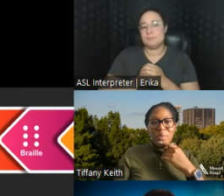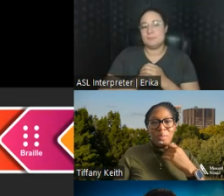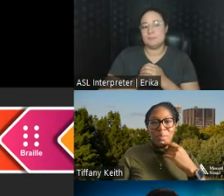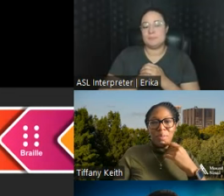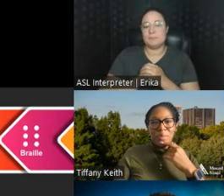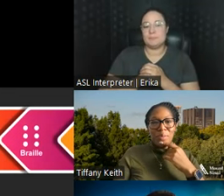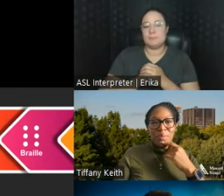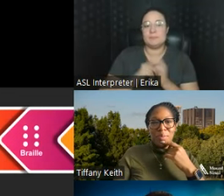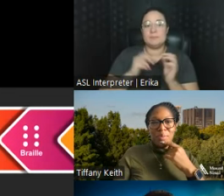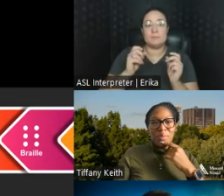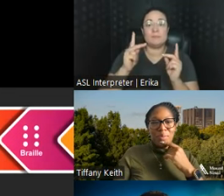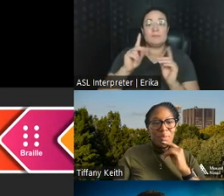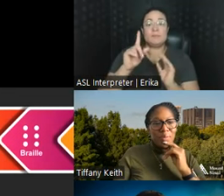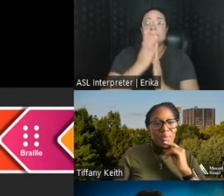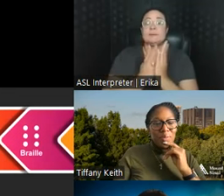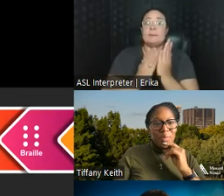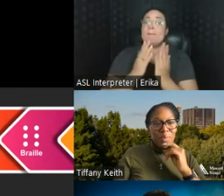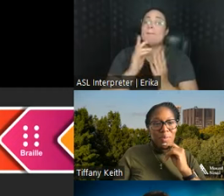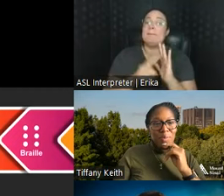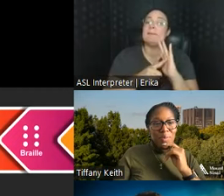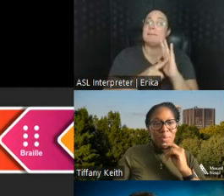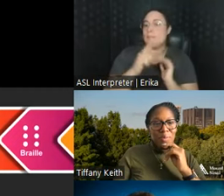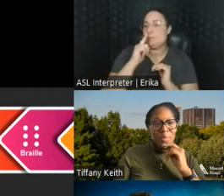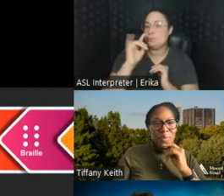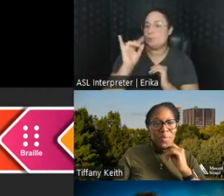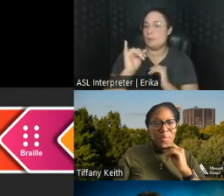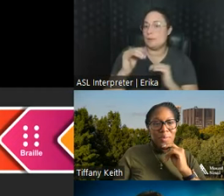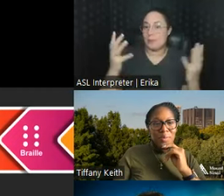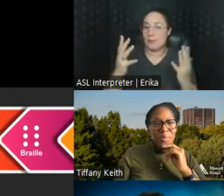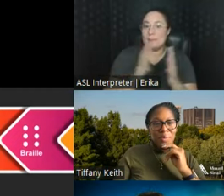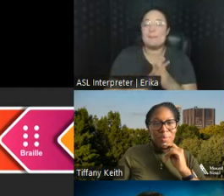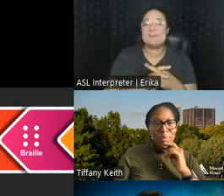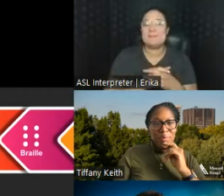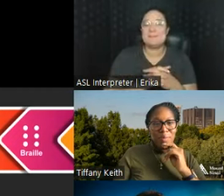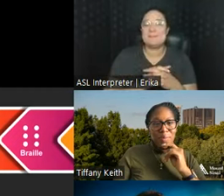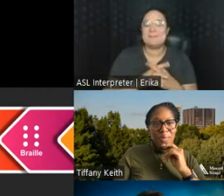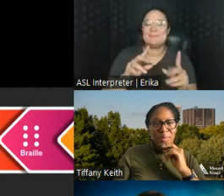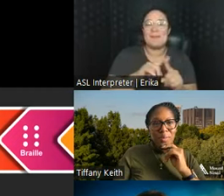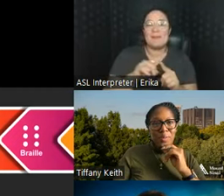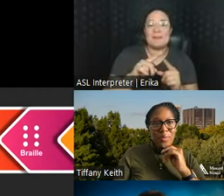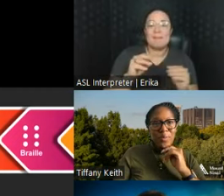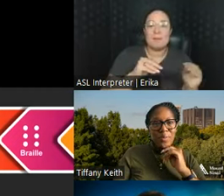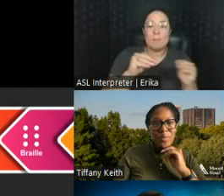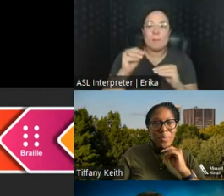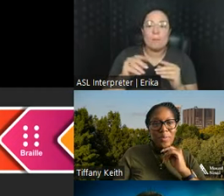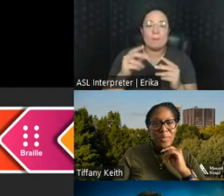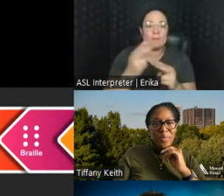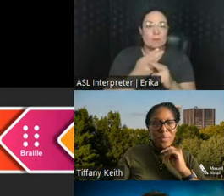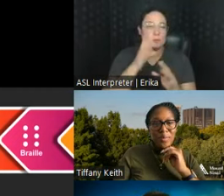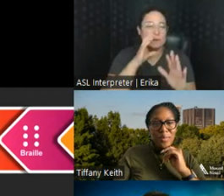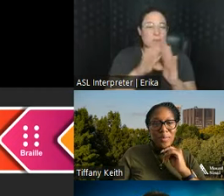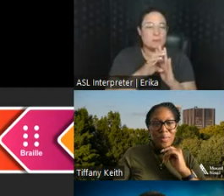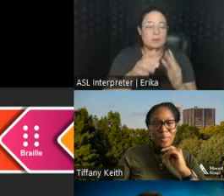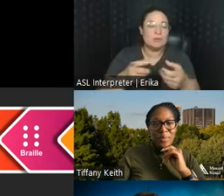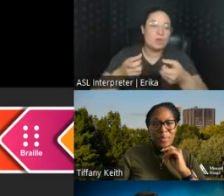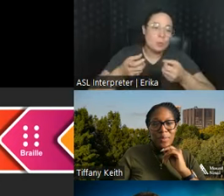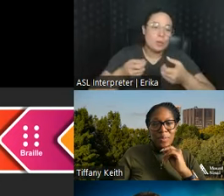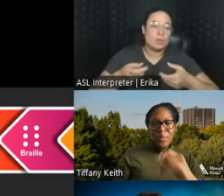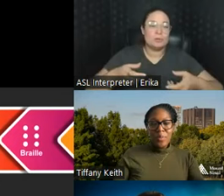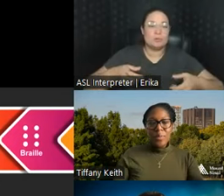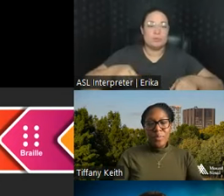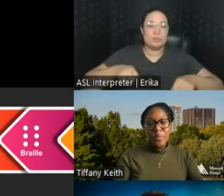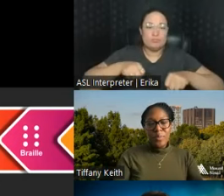All right, so here are some examples of what that might look like. Different mobility devices being used here, wheelchairs,